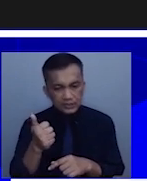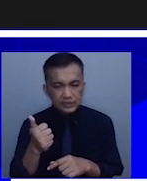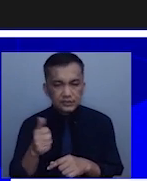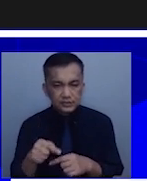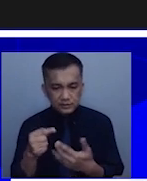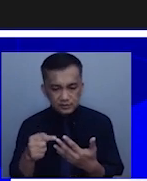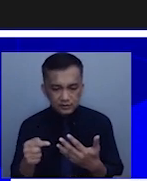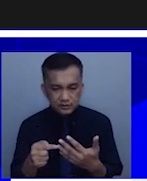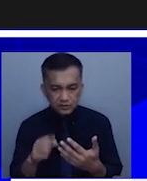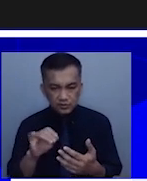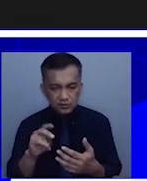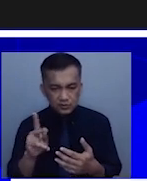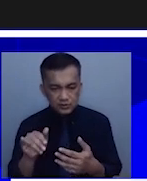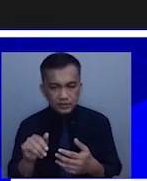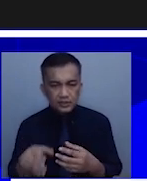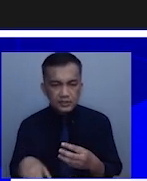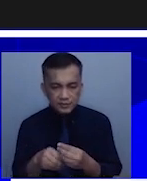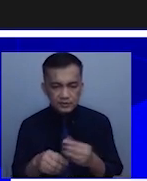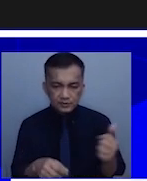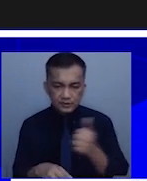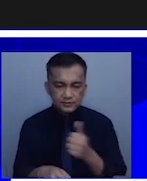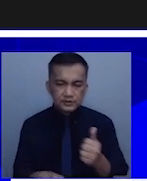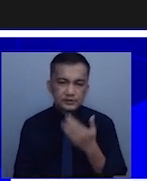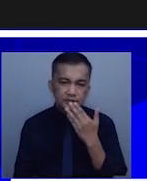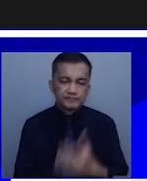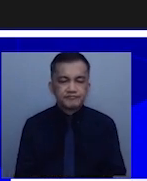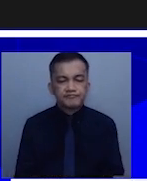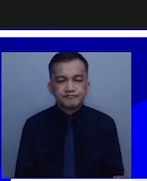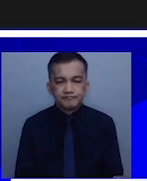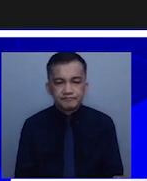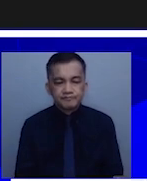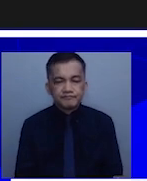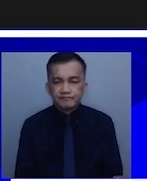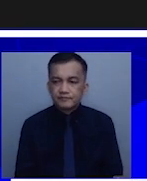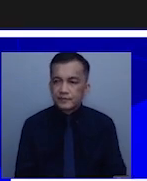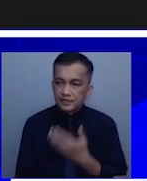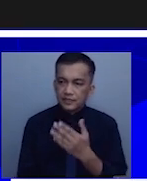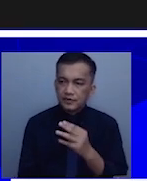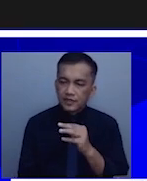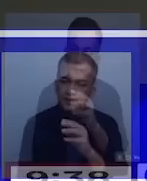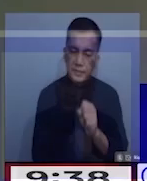commodity. Plus yung transport. Thank you. Thank you very much, NS.